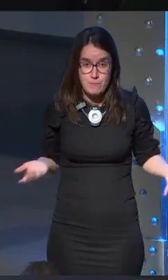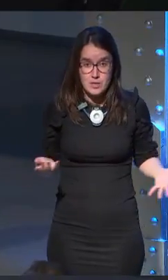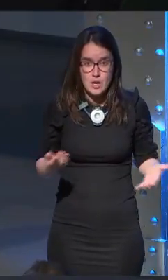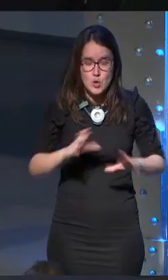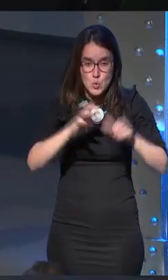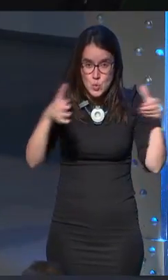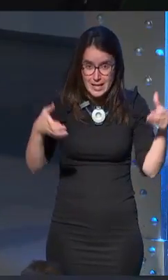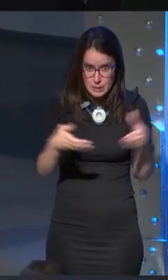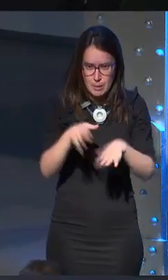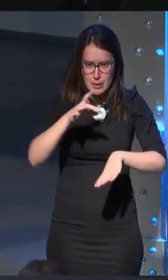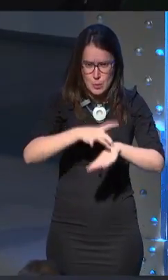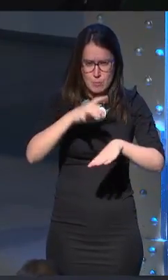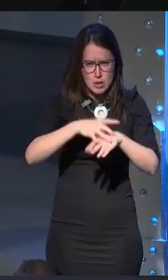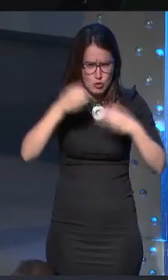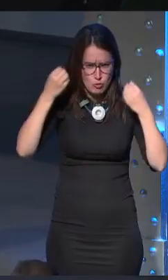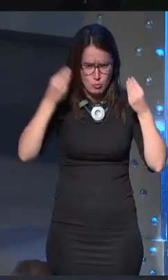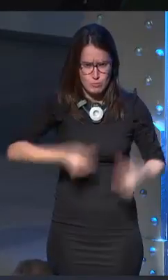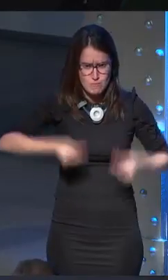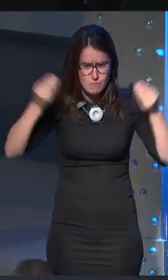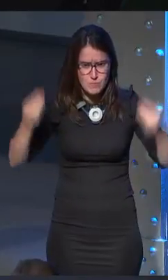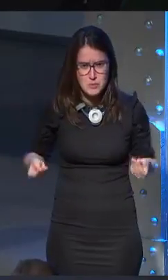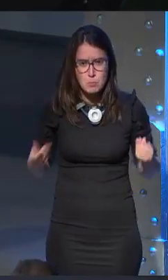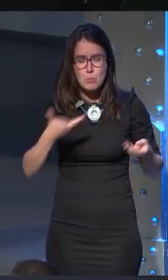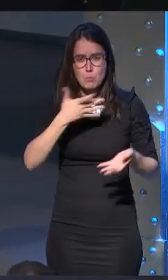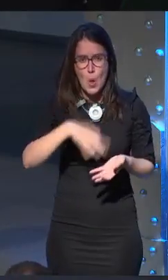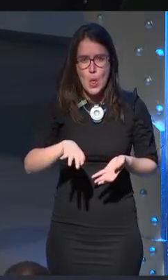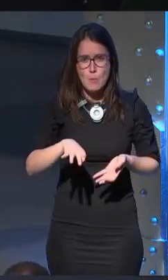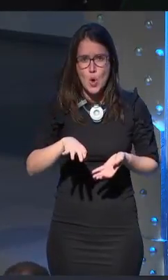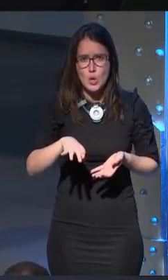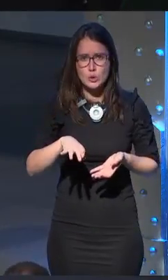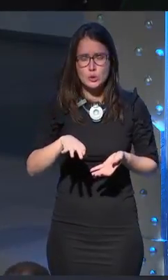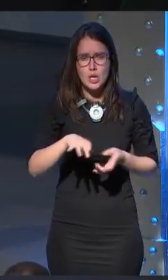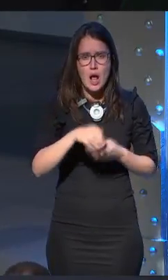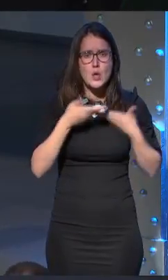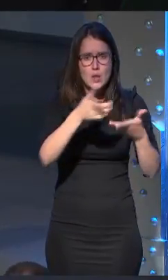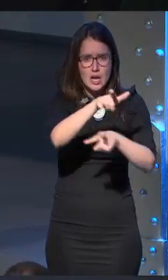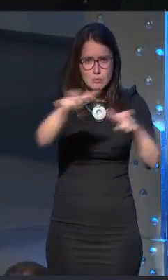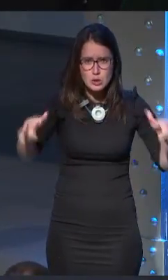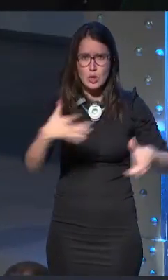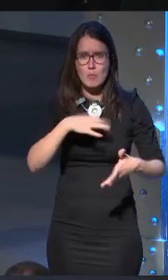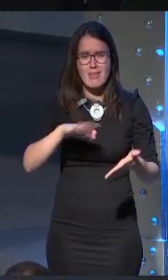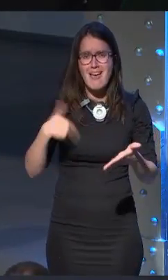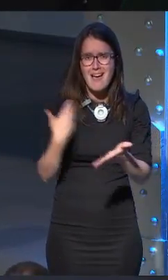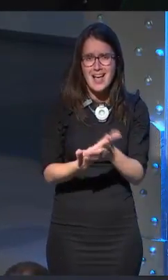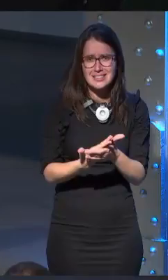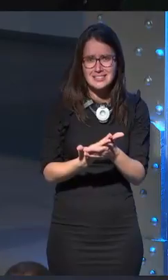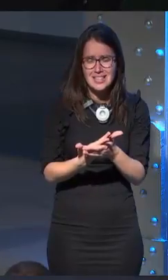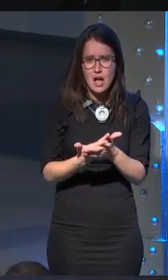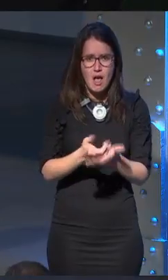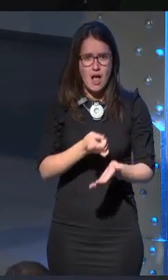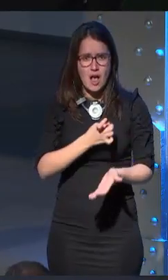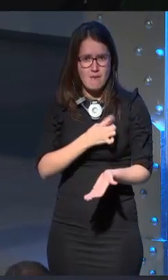equipment, anywhere from being able to suture people to advanced cardiac life support drugs, psychotic